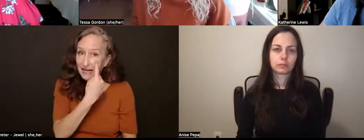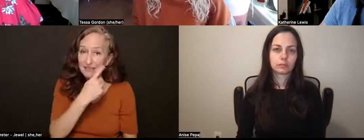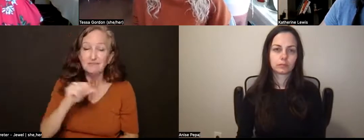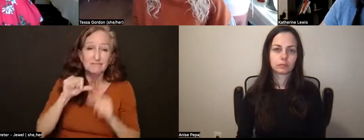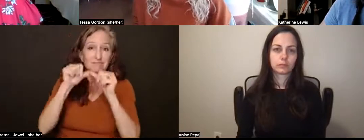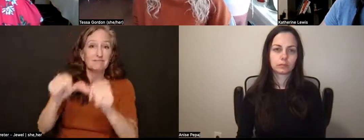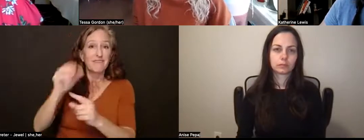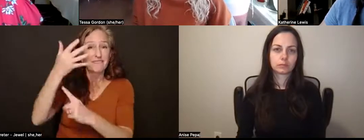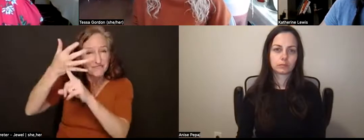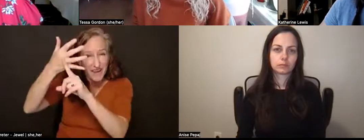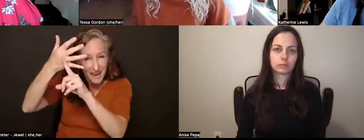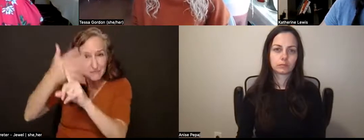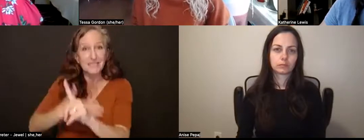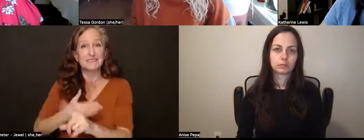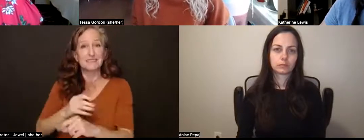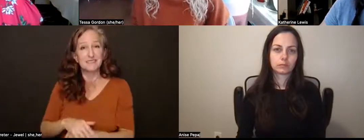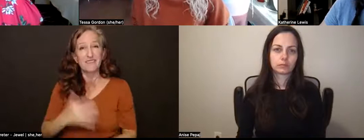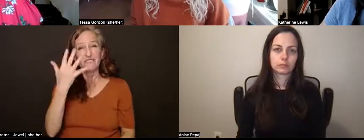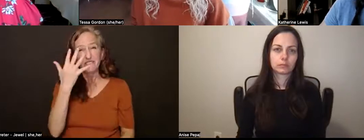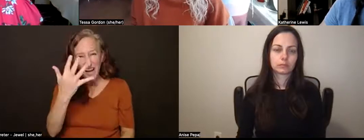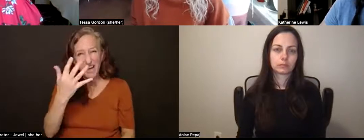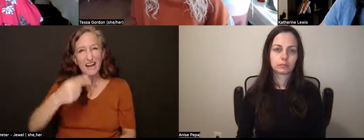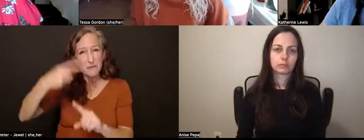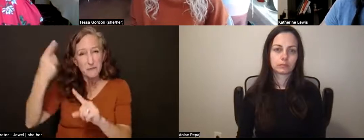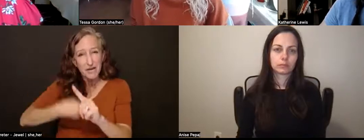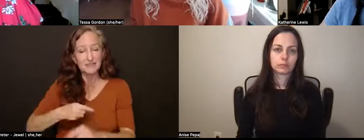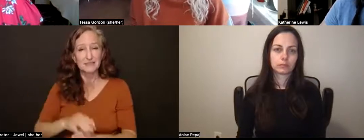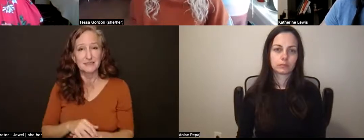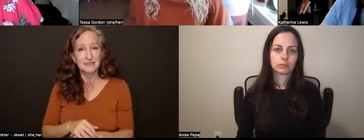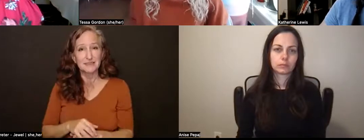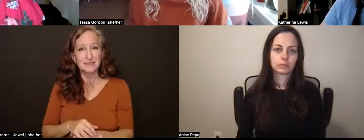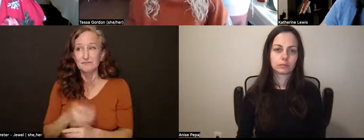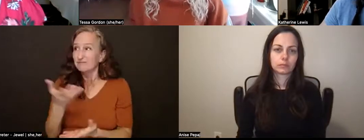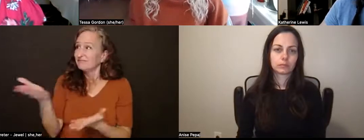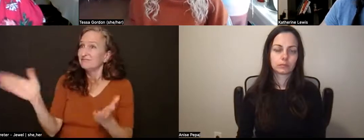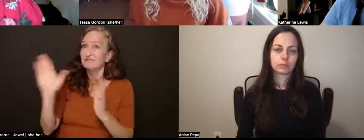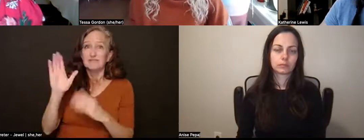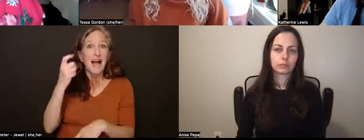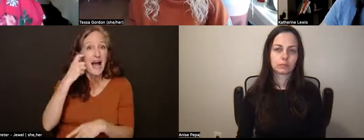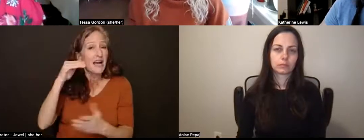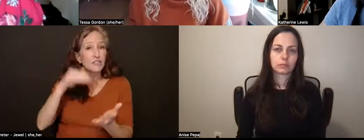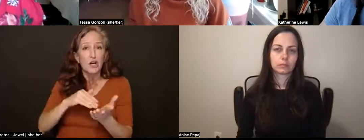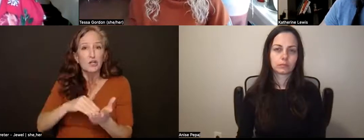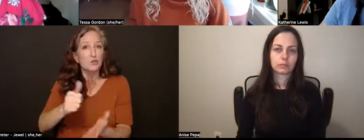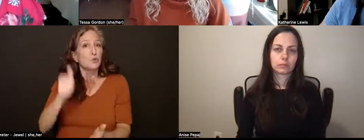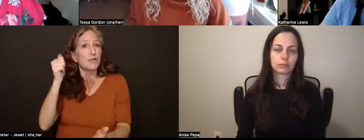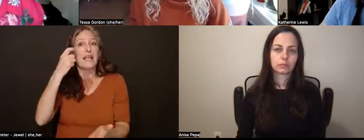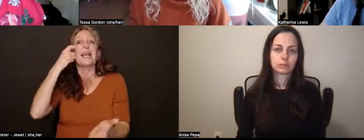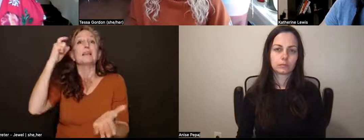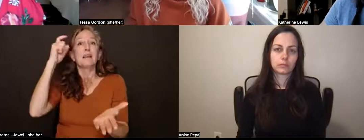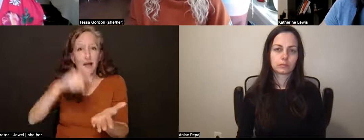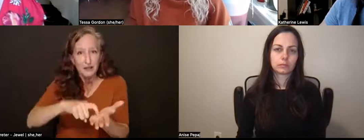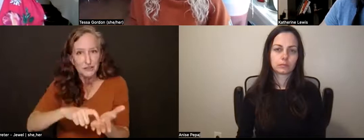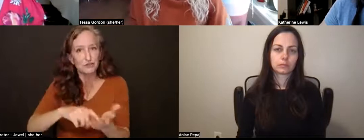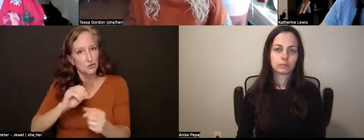months. 5 months. Nobody, not even eye doctors would acknowledge that